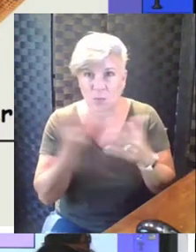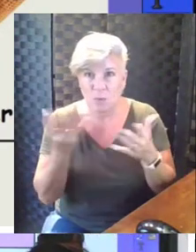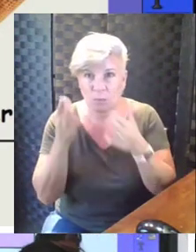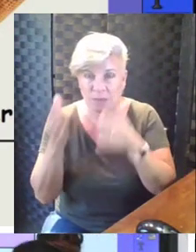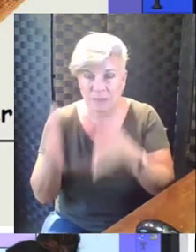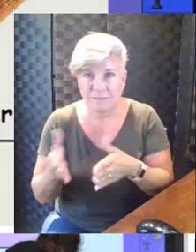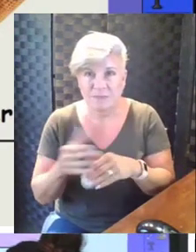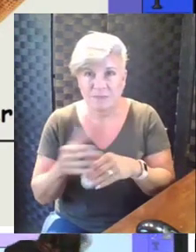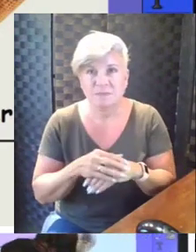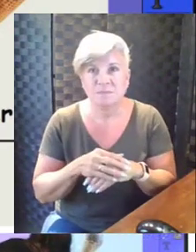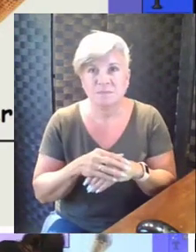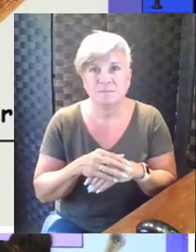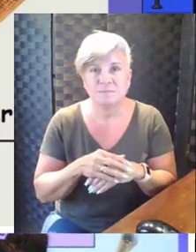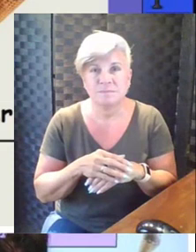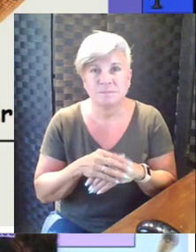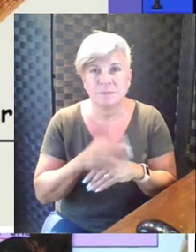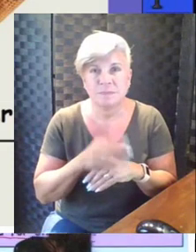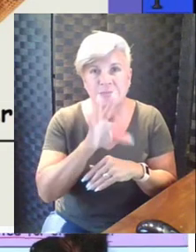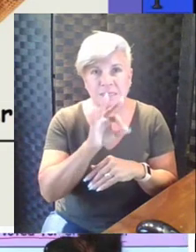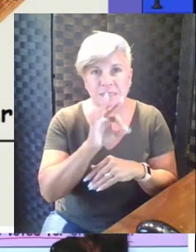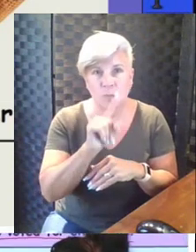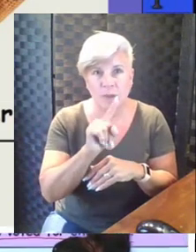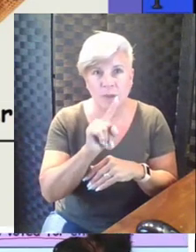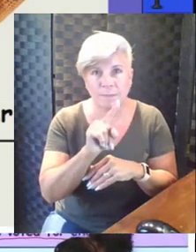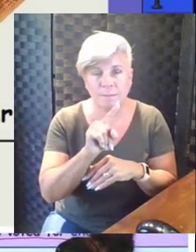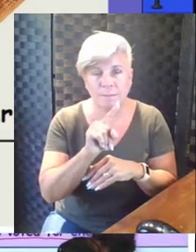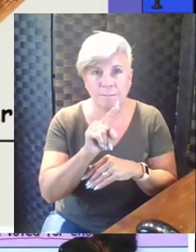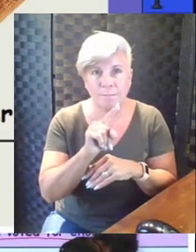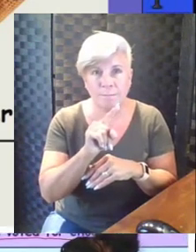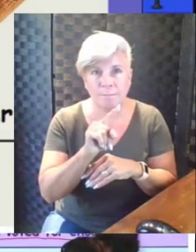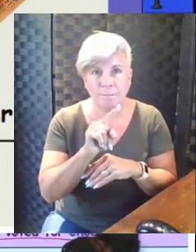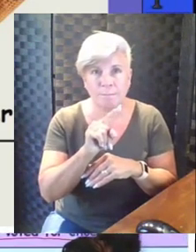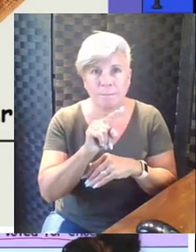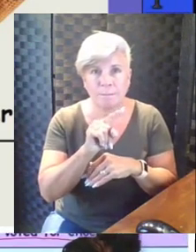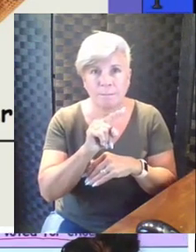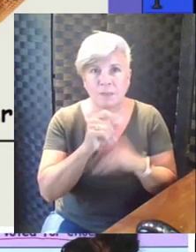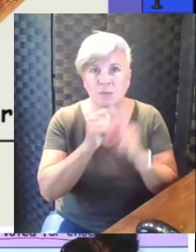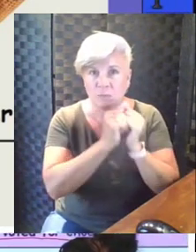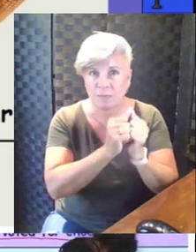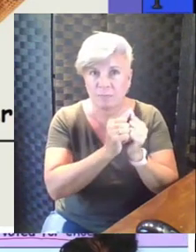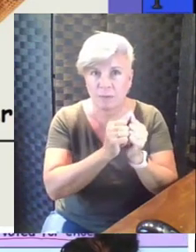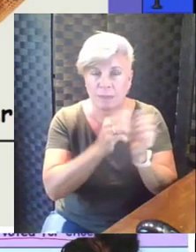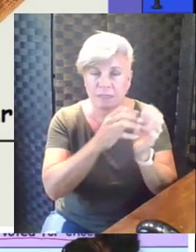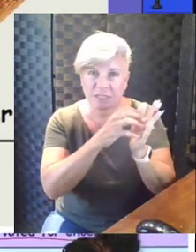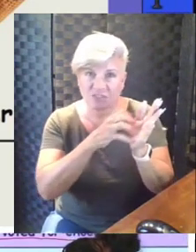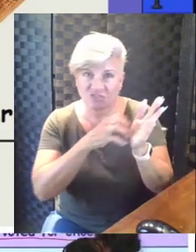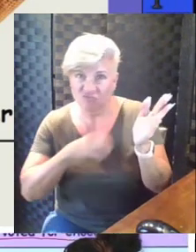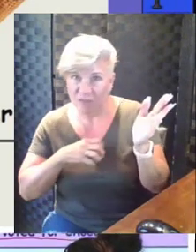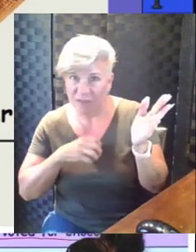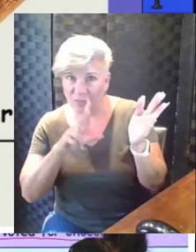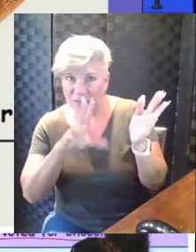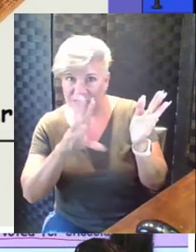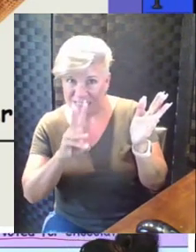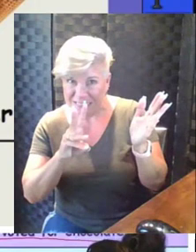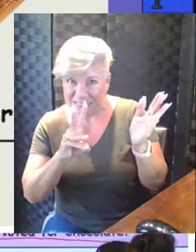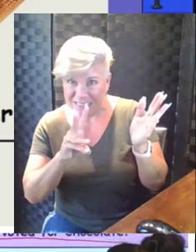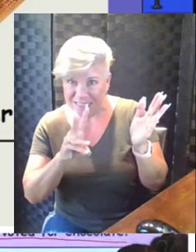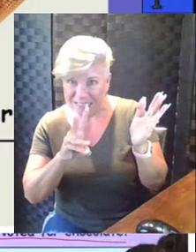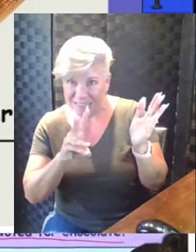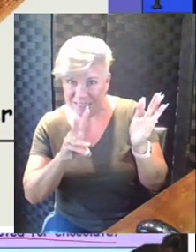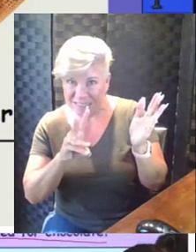left with the other part. So we have 91 in all. If we take away the